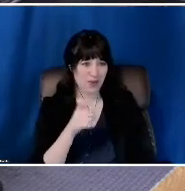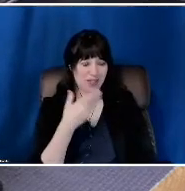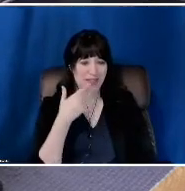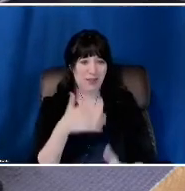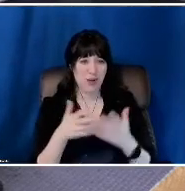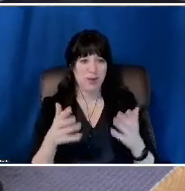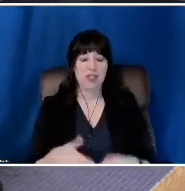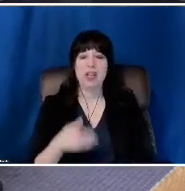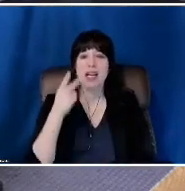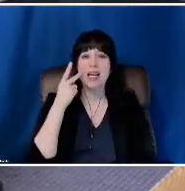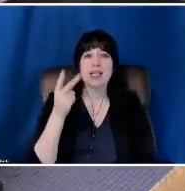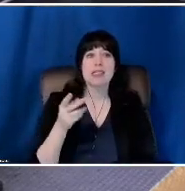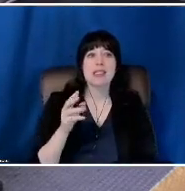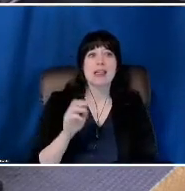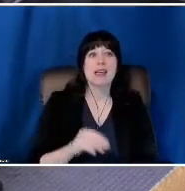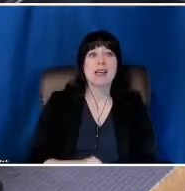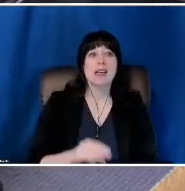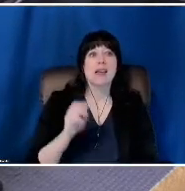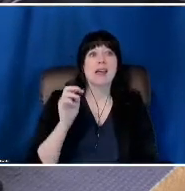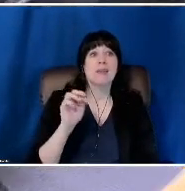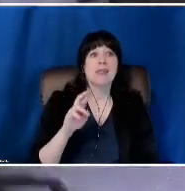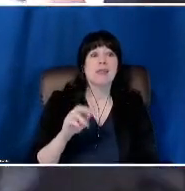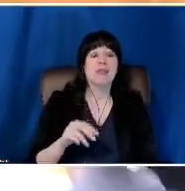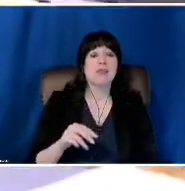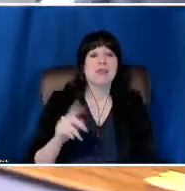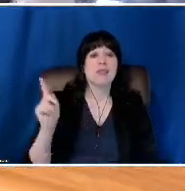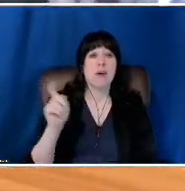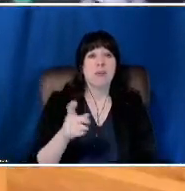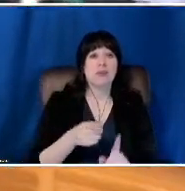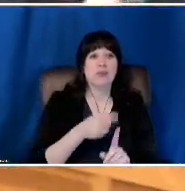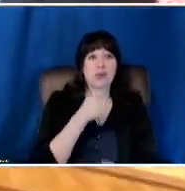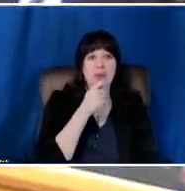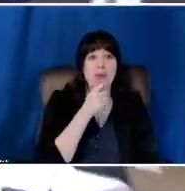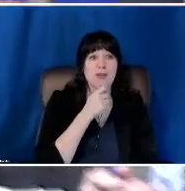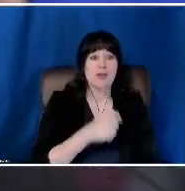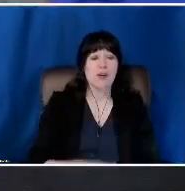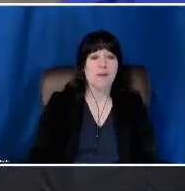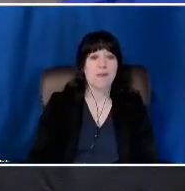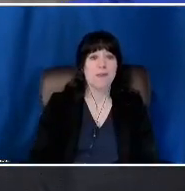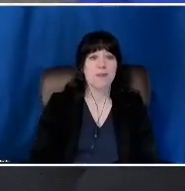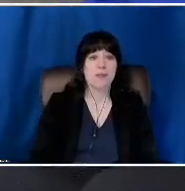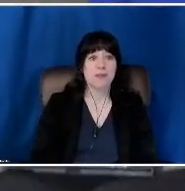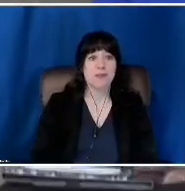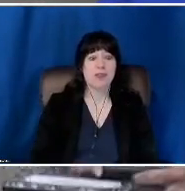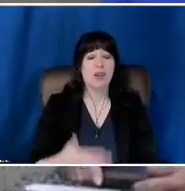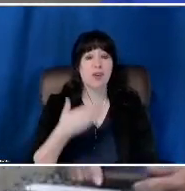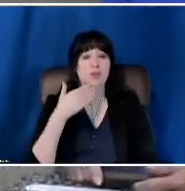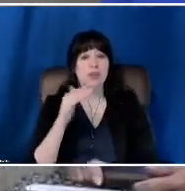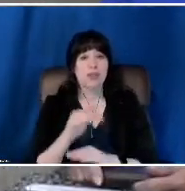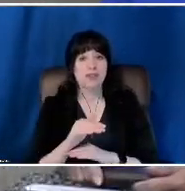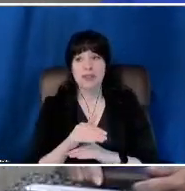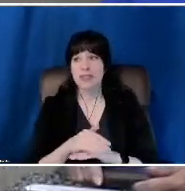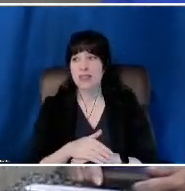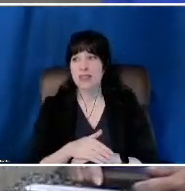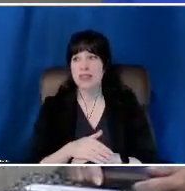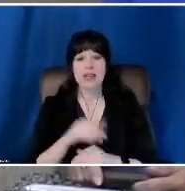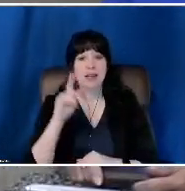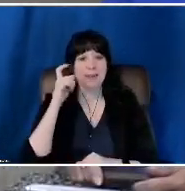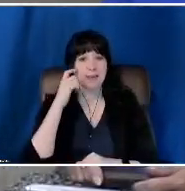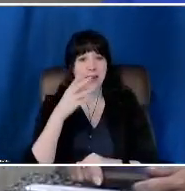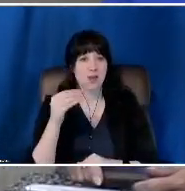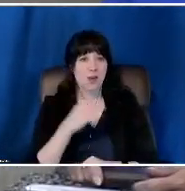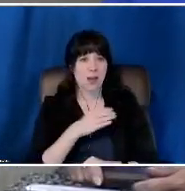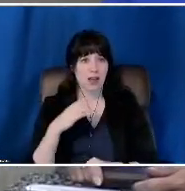Mr. Bechtel making his way to the microphone. Good evening, Mayor and Councilors. Mark